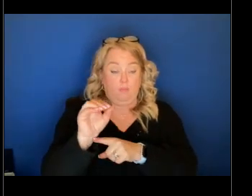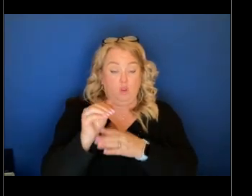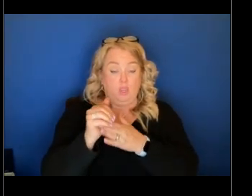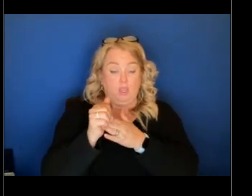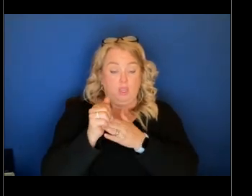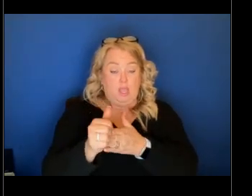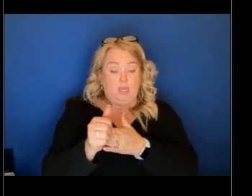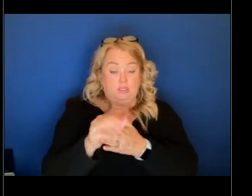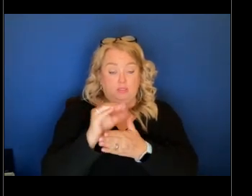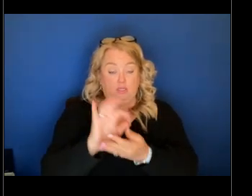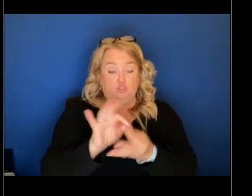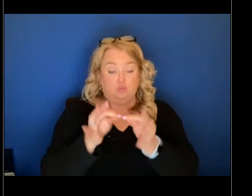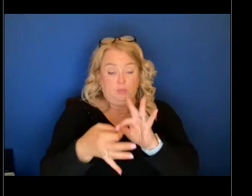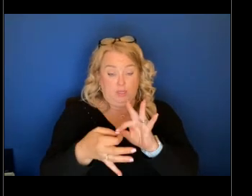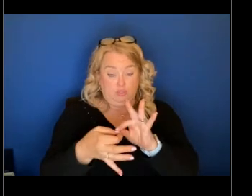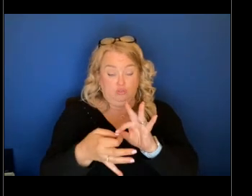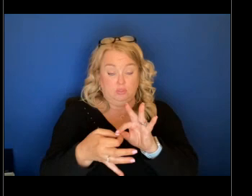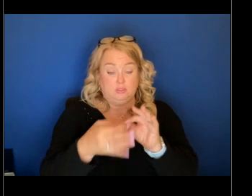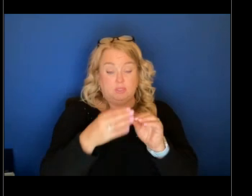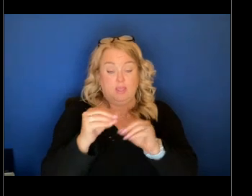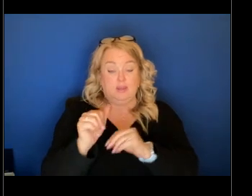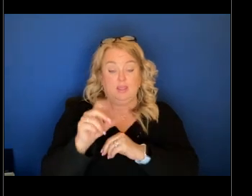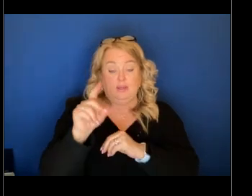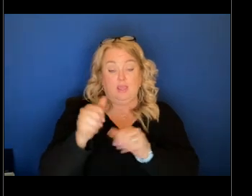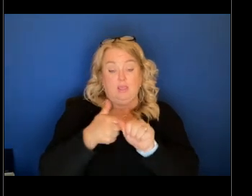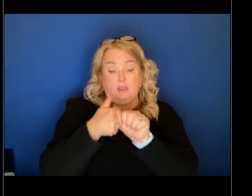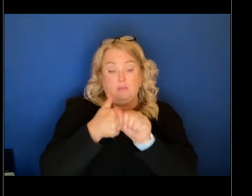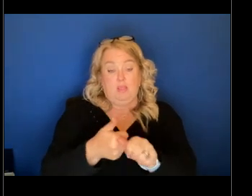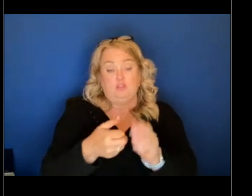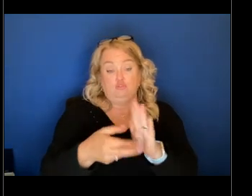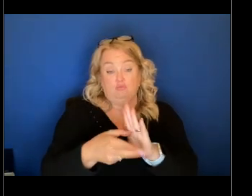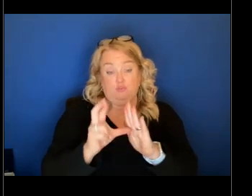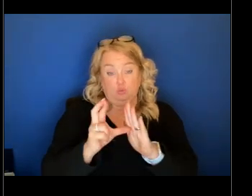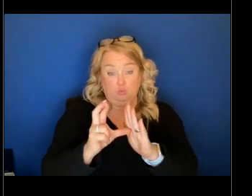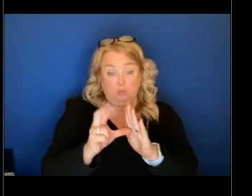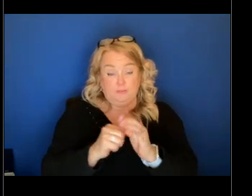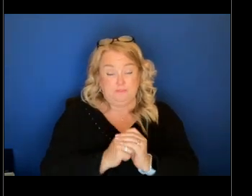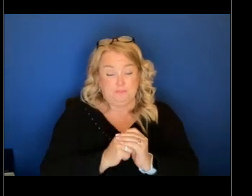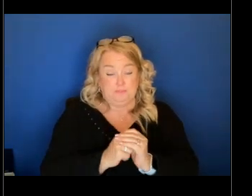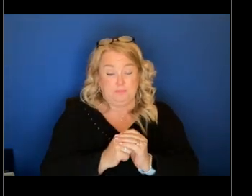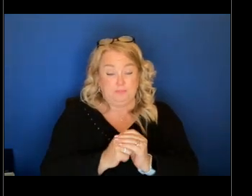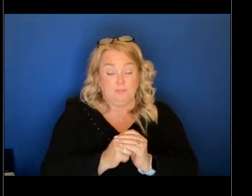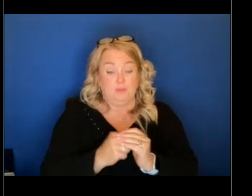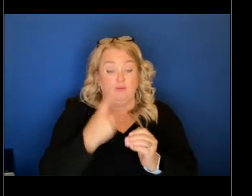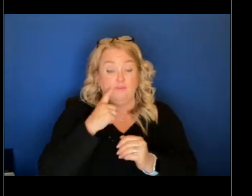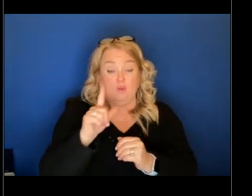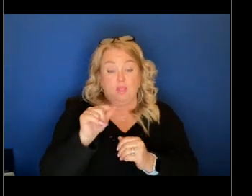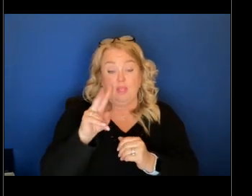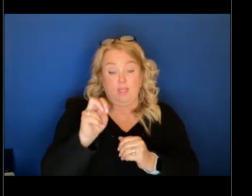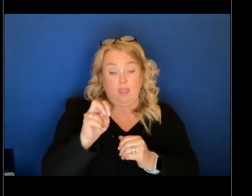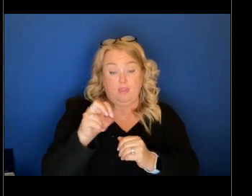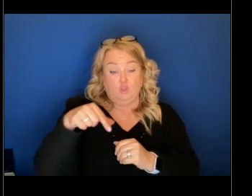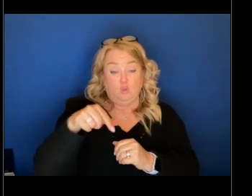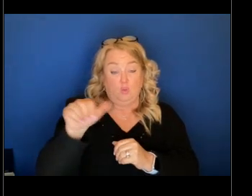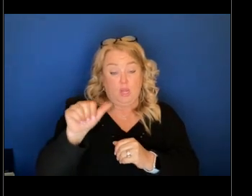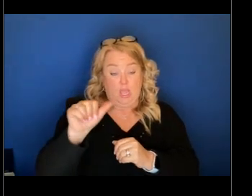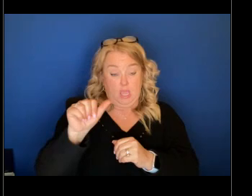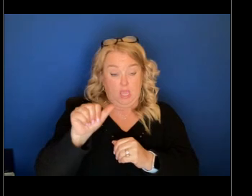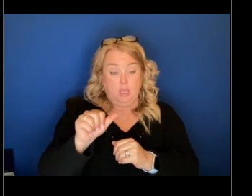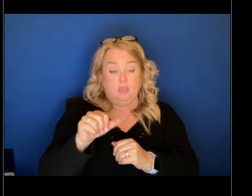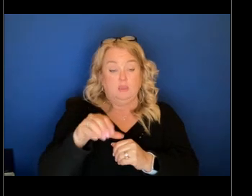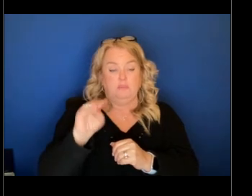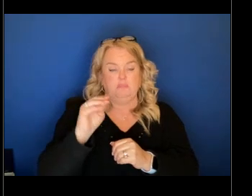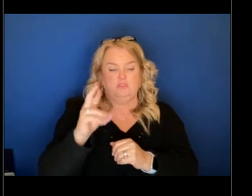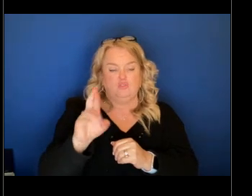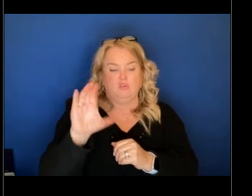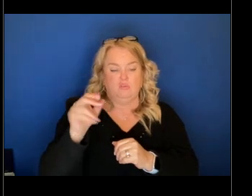and interpretation, and ADA compliance reviews. During the live Q&A session, Mr. Contreras will